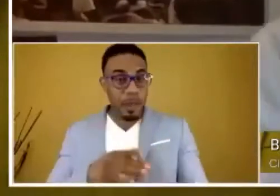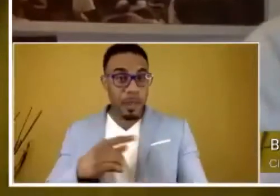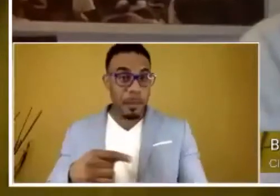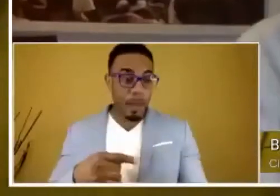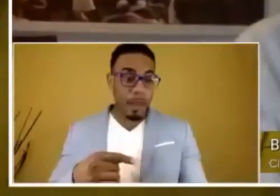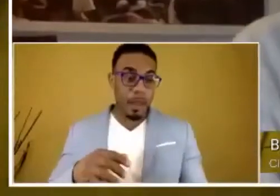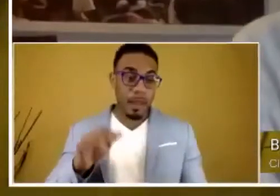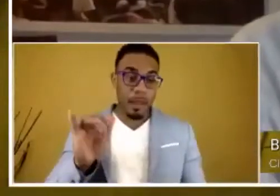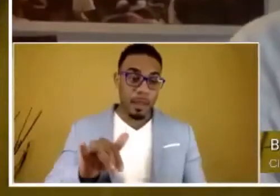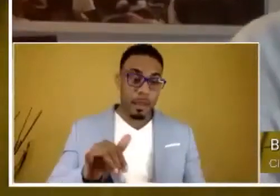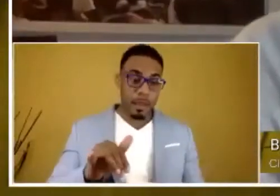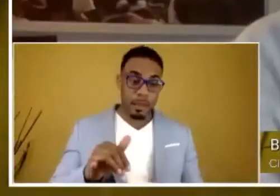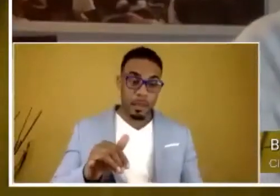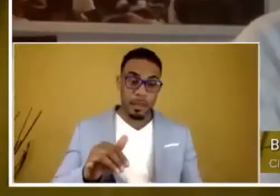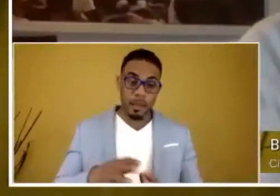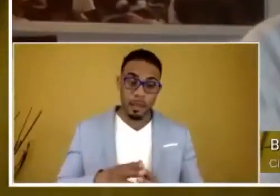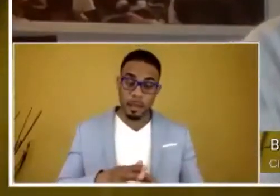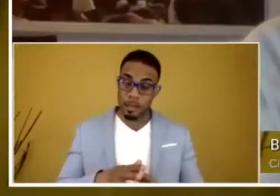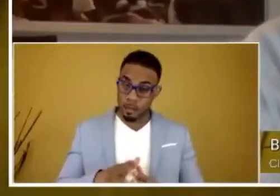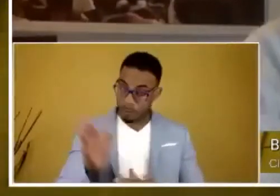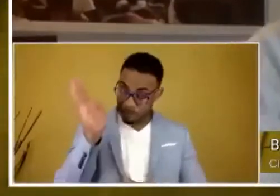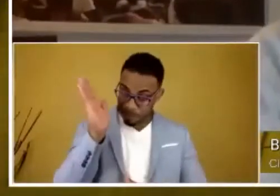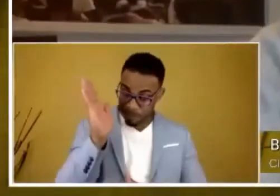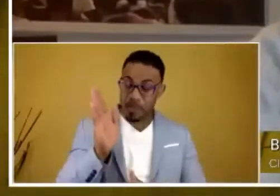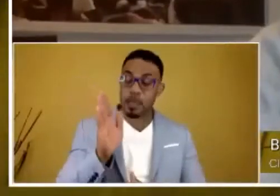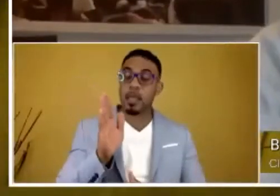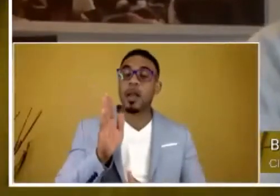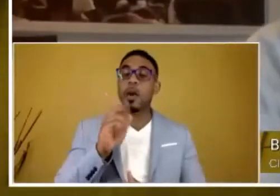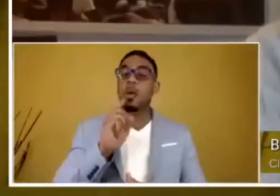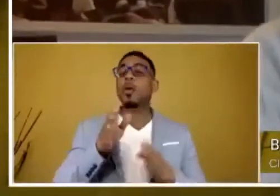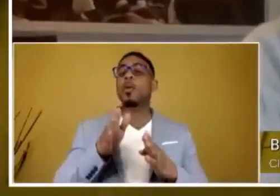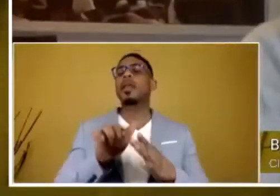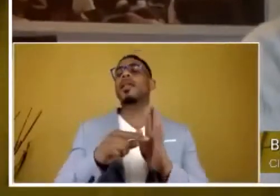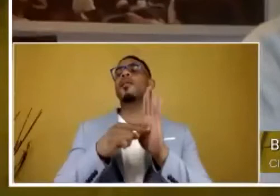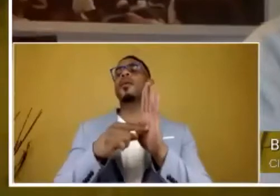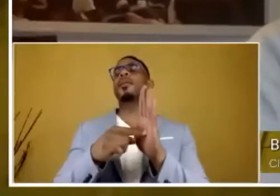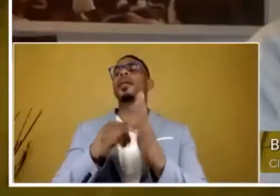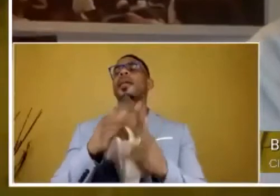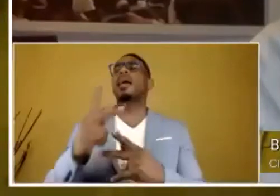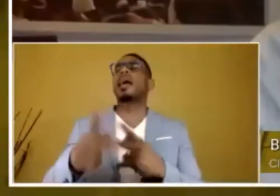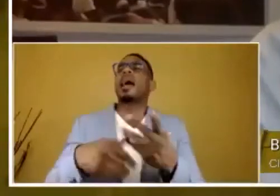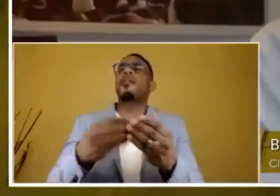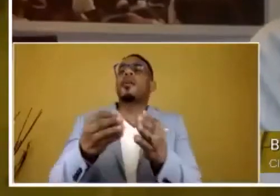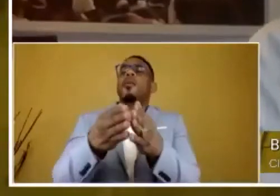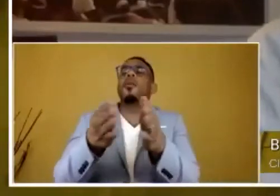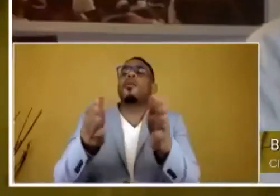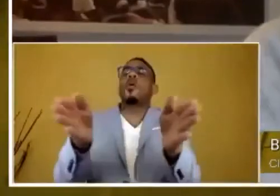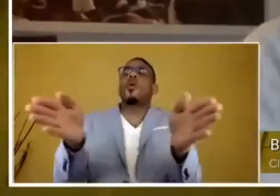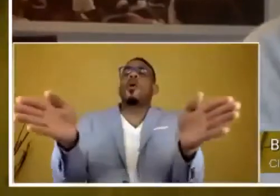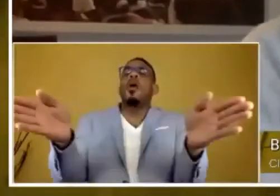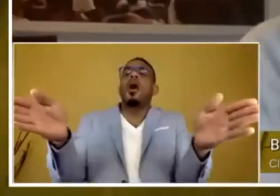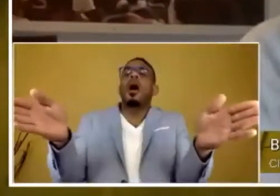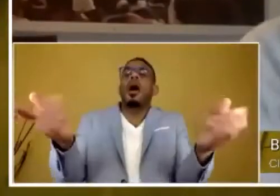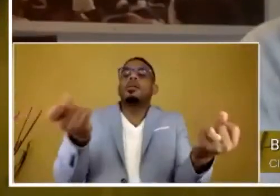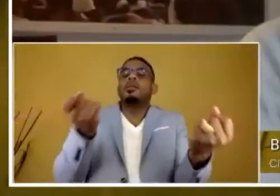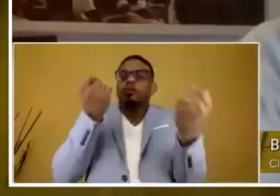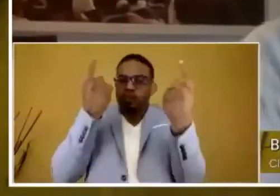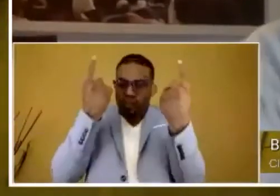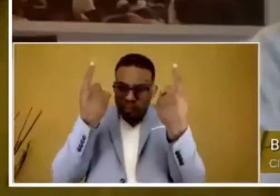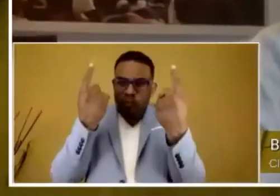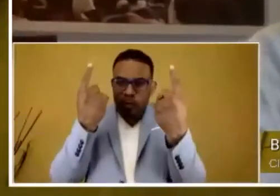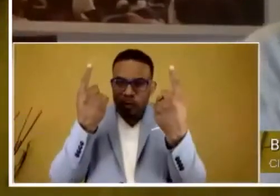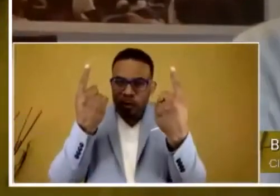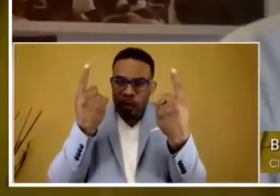that speech was the way that it represented a kind of broadened understanding of